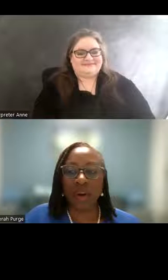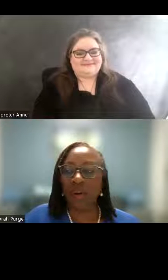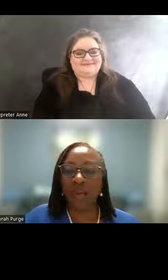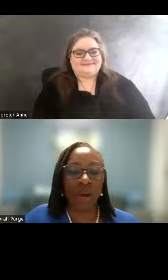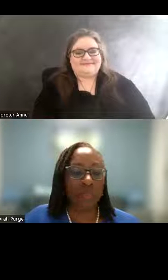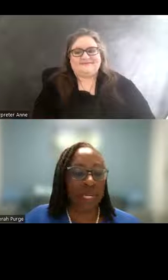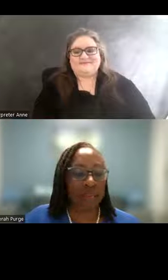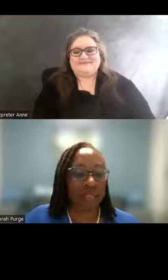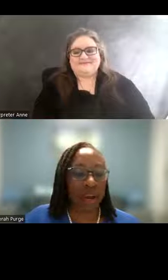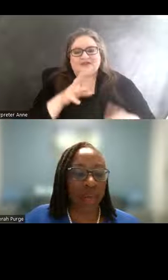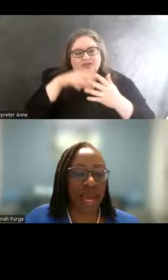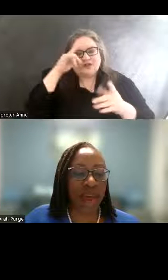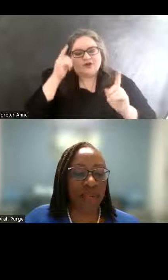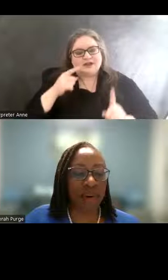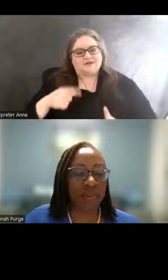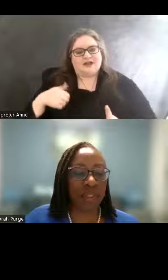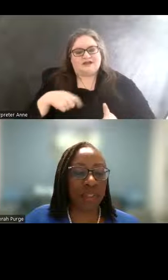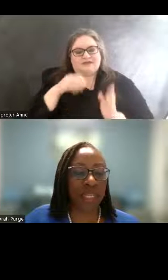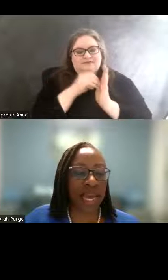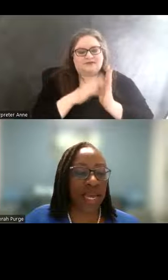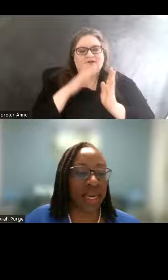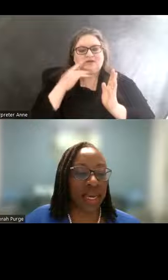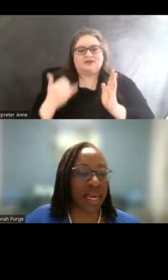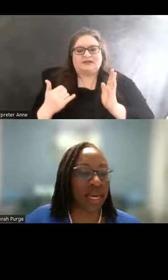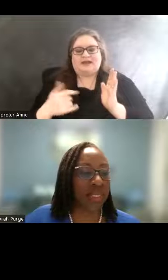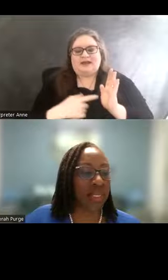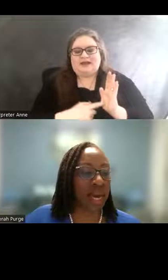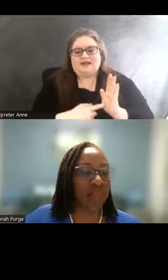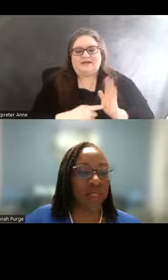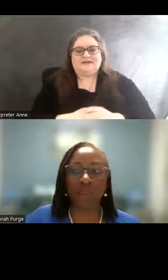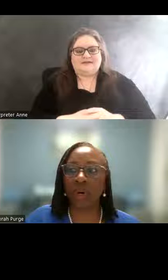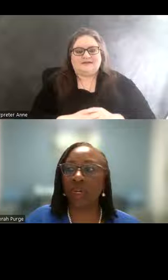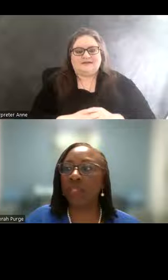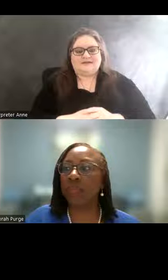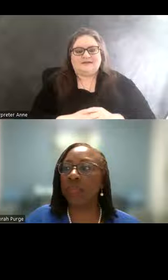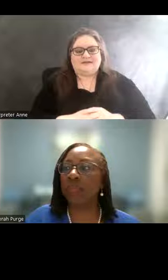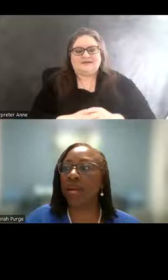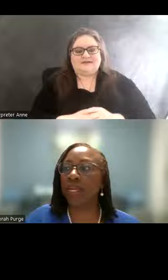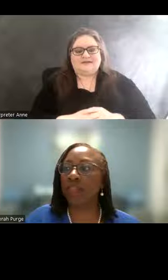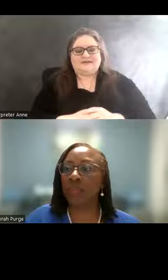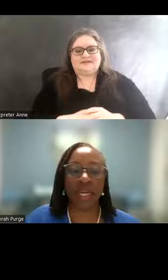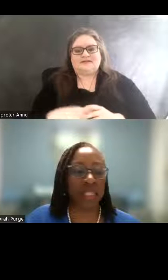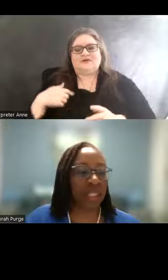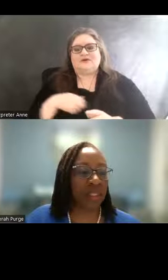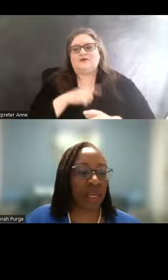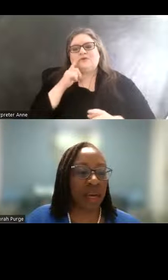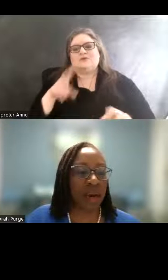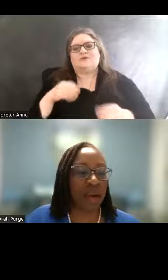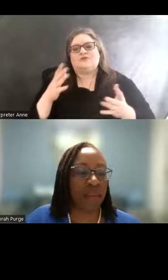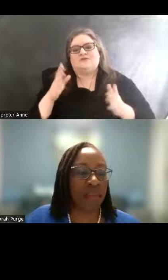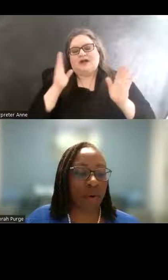So the learning objectives that we have for today is we're going to be providing